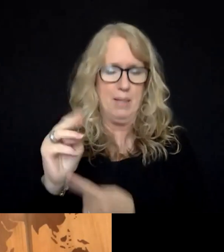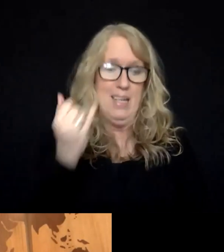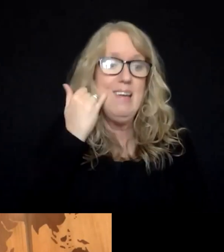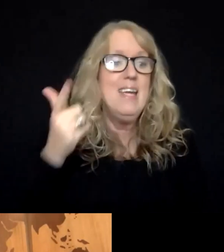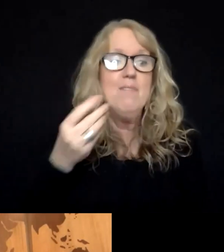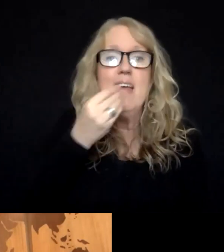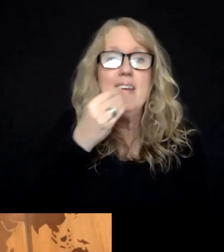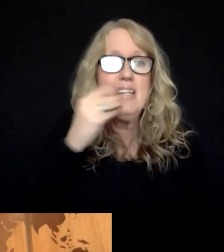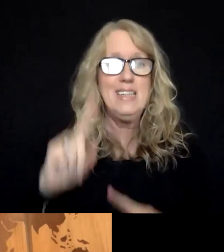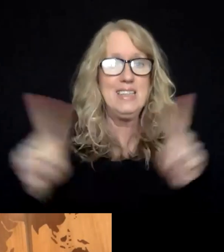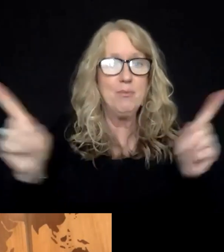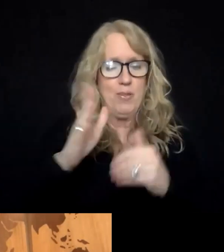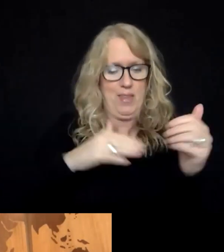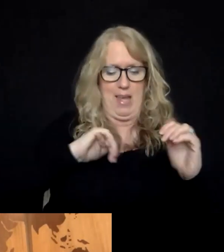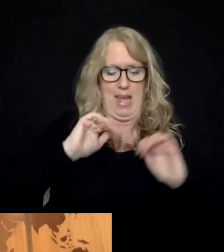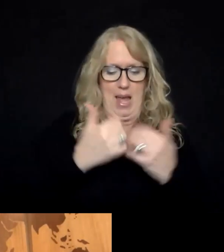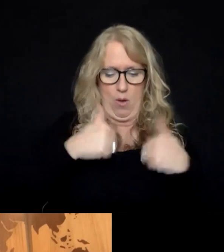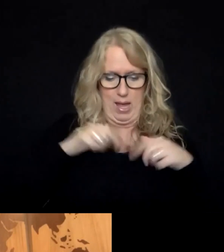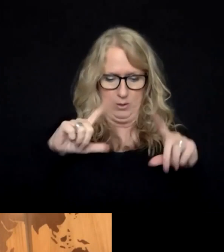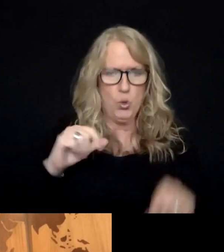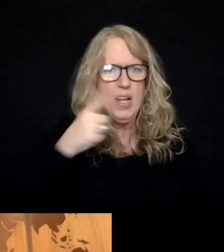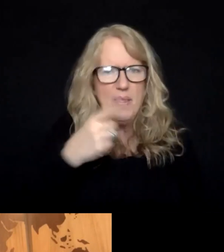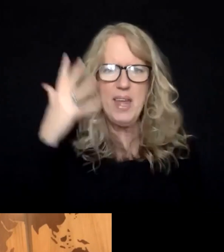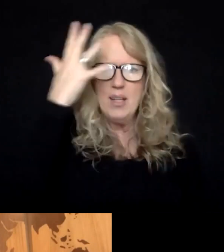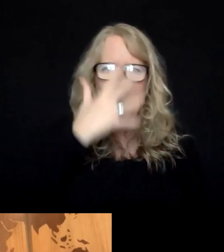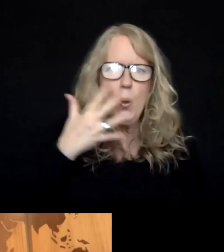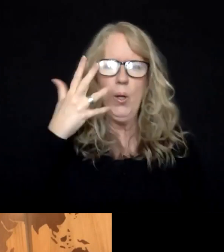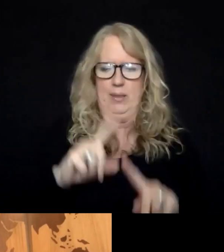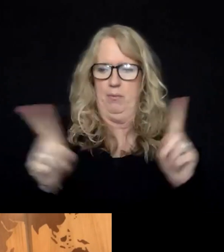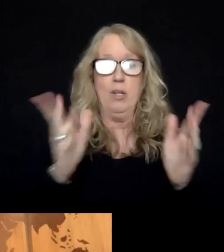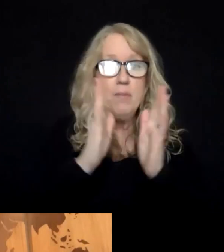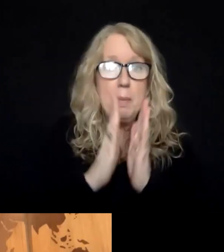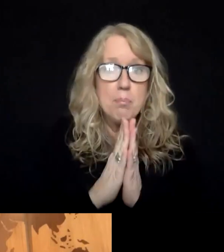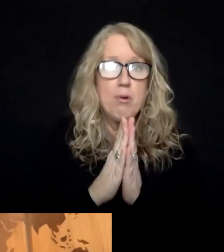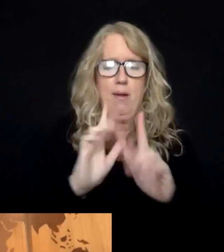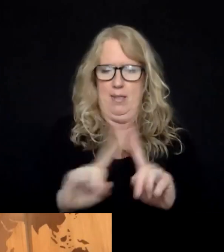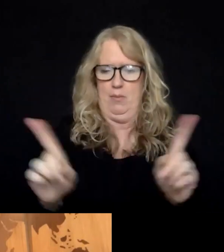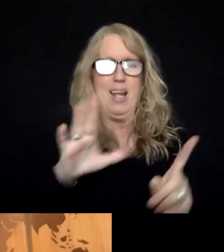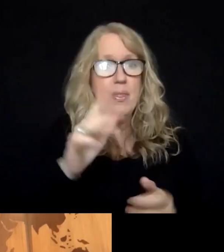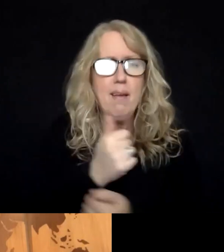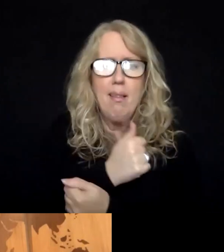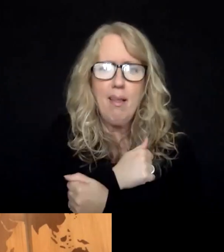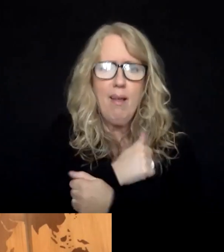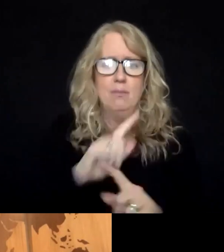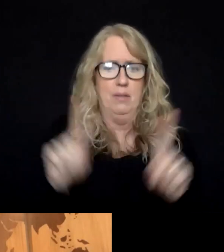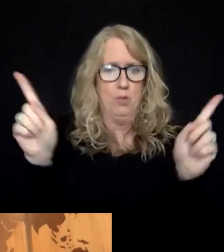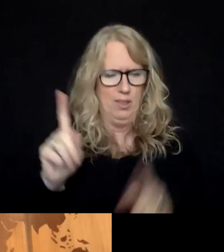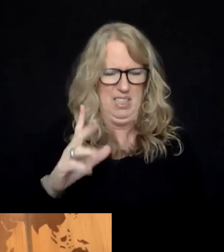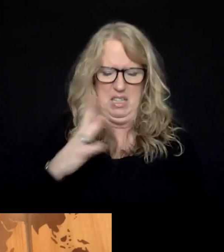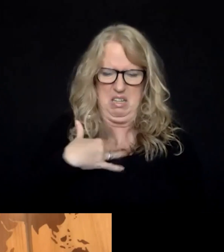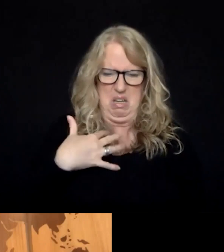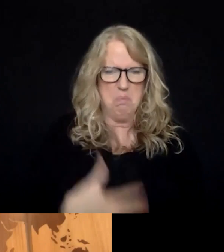differently enough from how I do, if they look differently, if they pray differently, if they love differently, whatever, and my